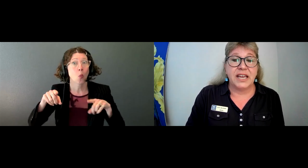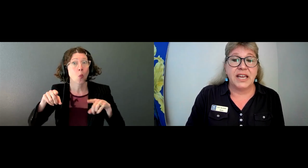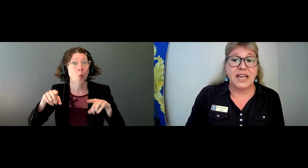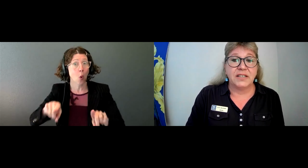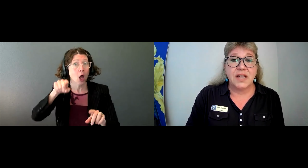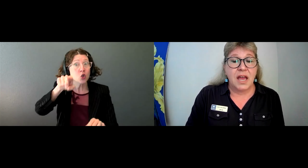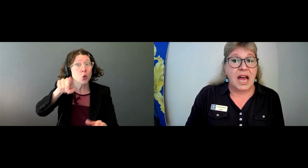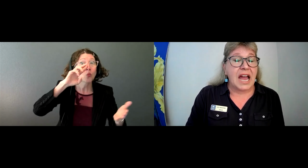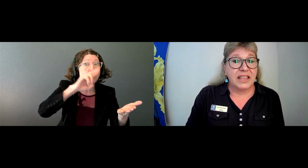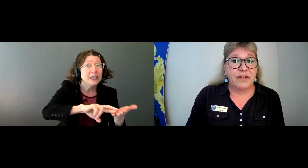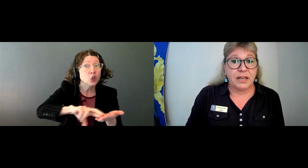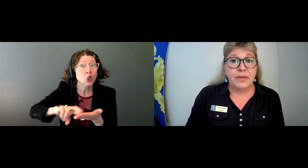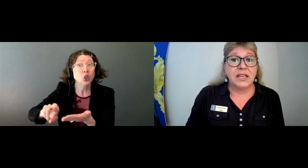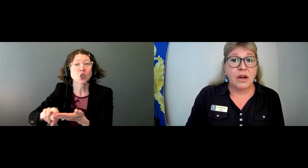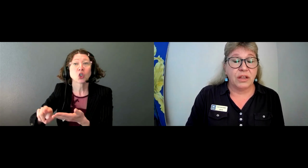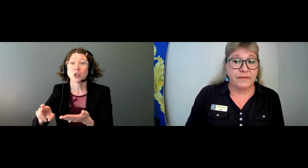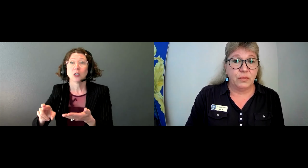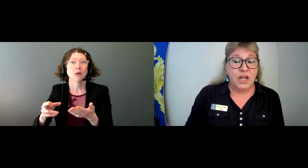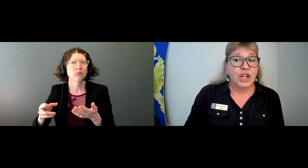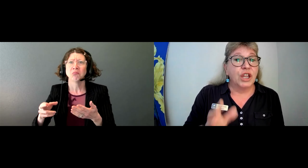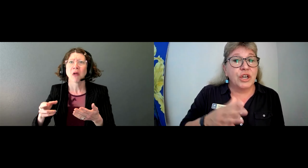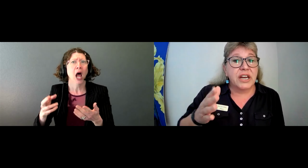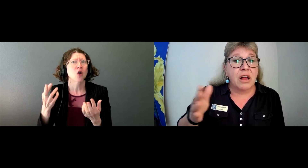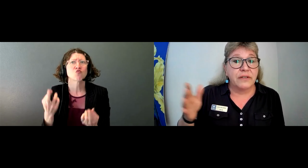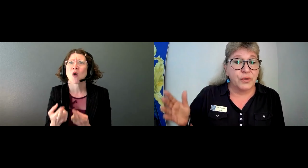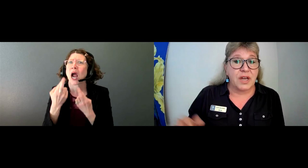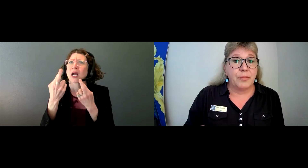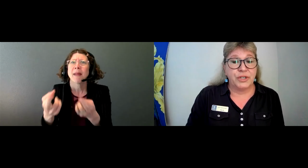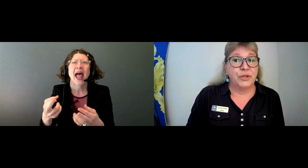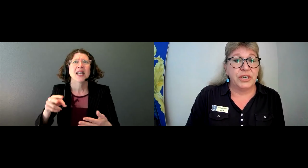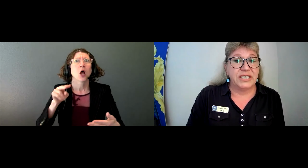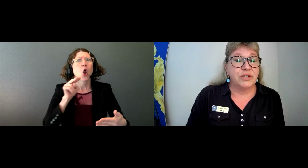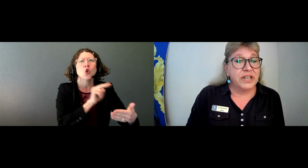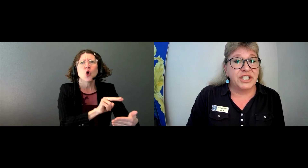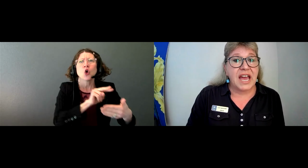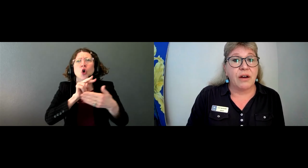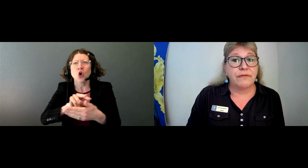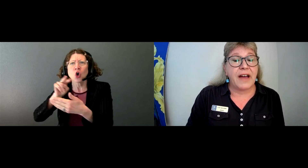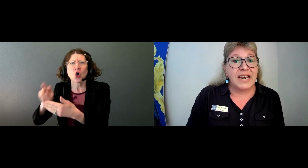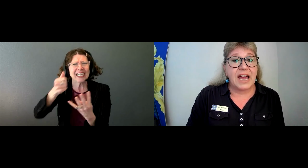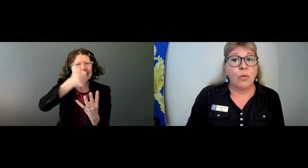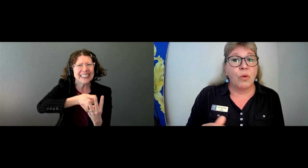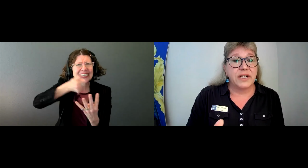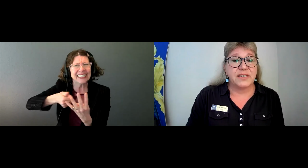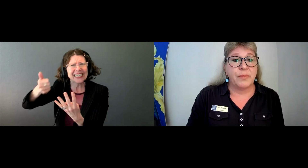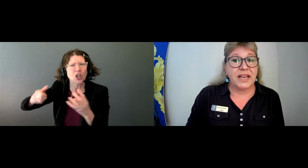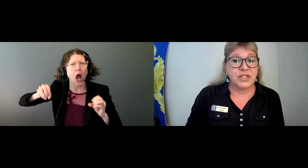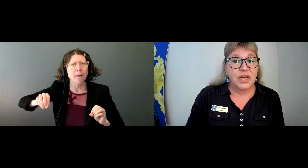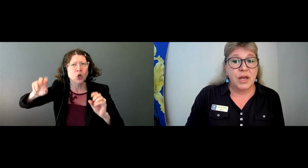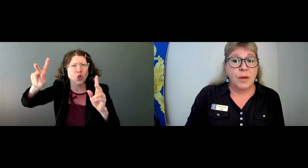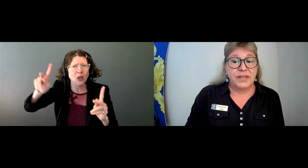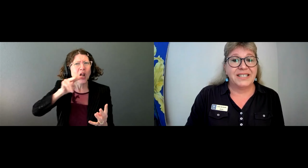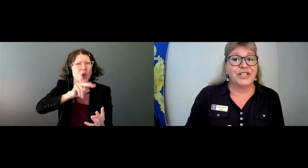these things. I highly recommend all of you look at all of those opportunities and reach out, find out what is the